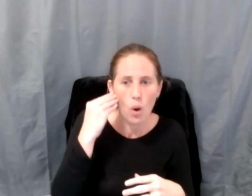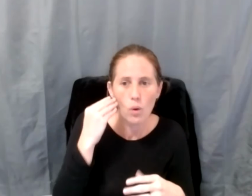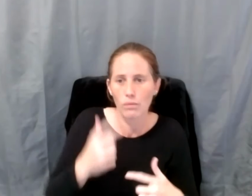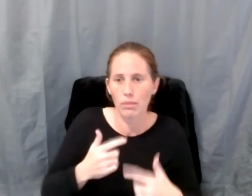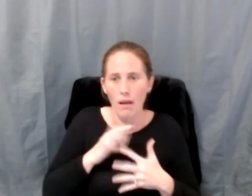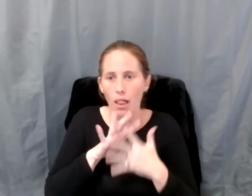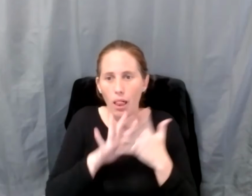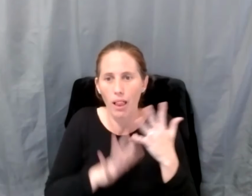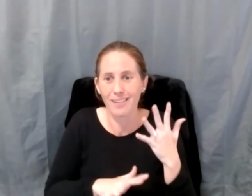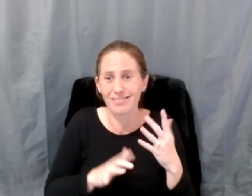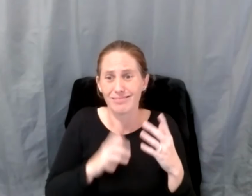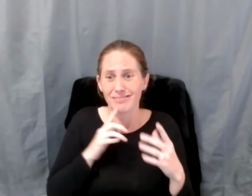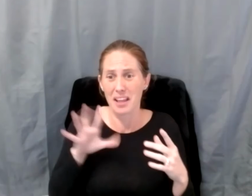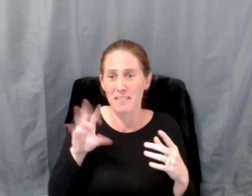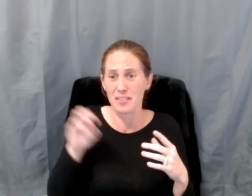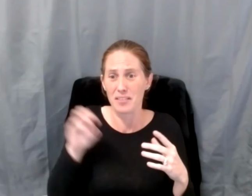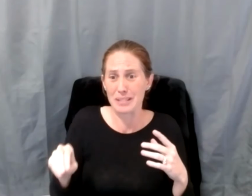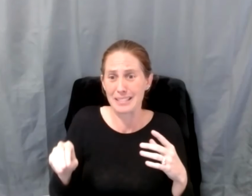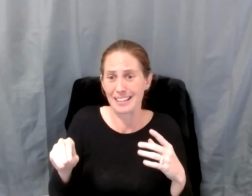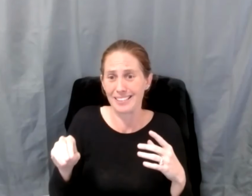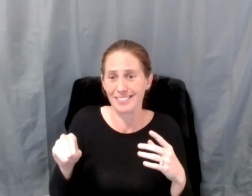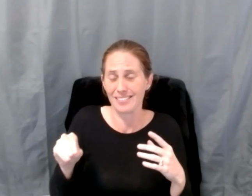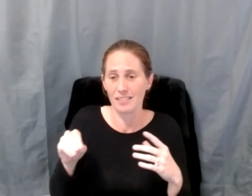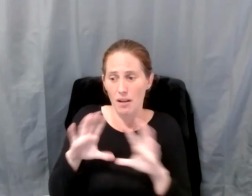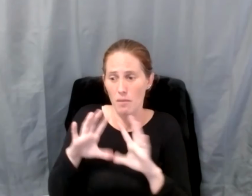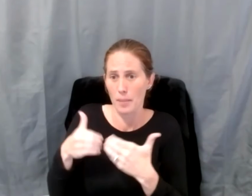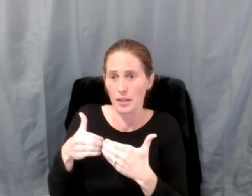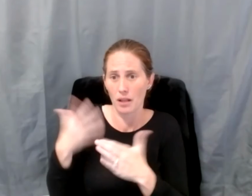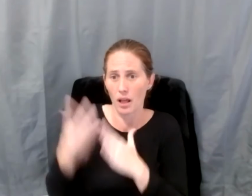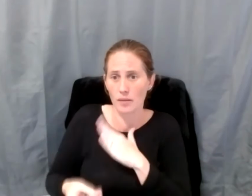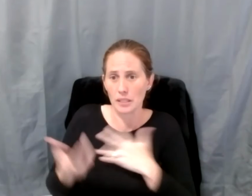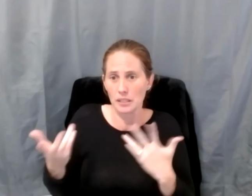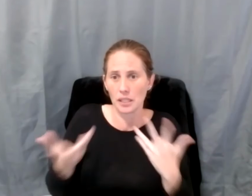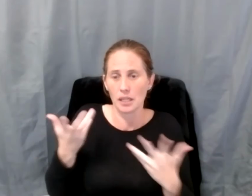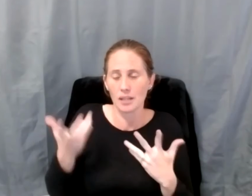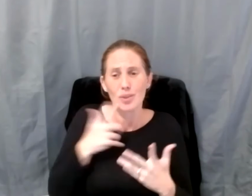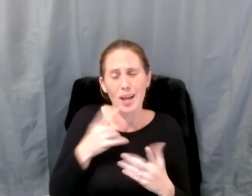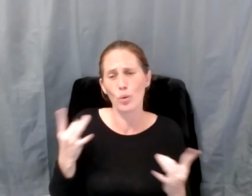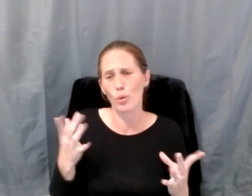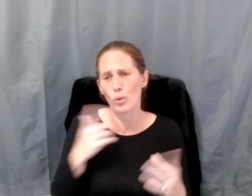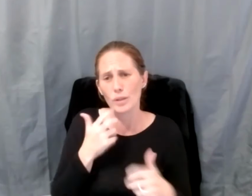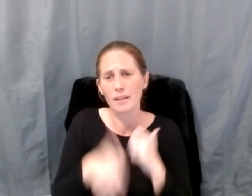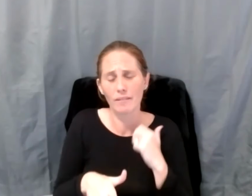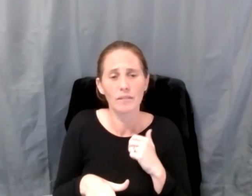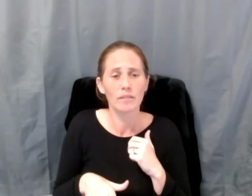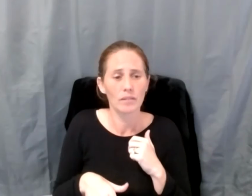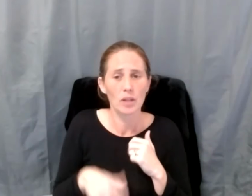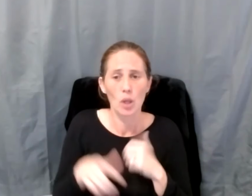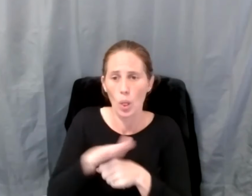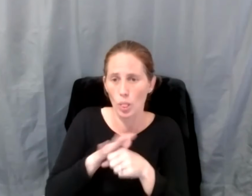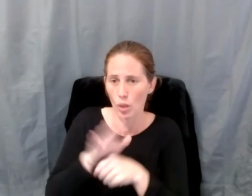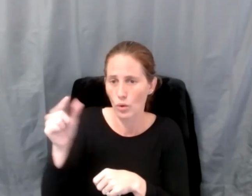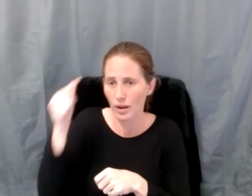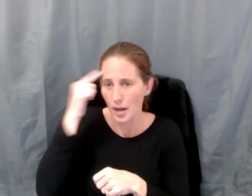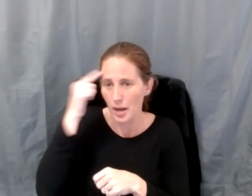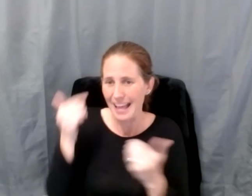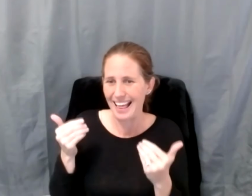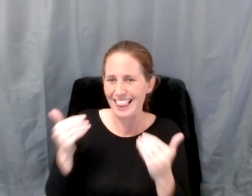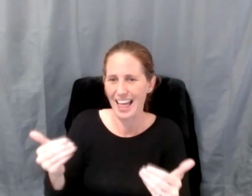50 percent of a population is absent. That's, it was just immensely debilitating. So, um, local government allowed